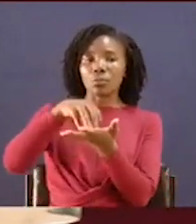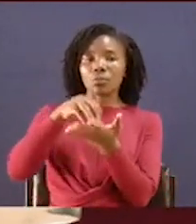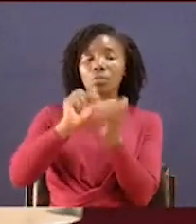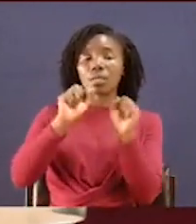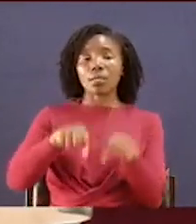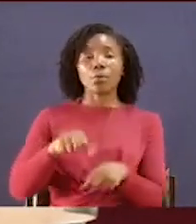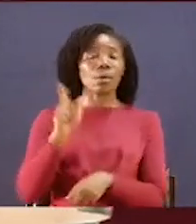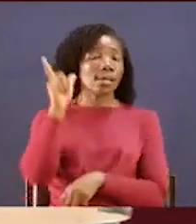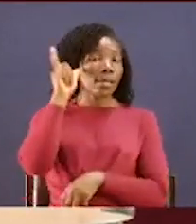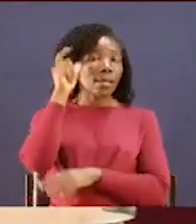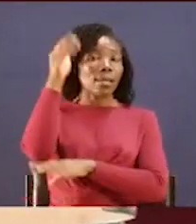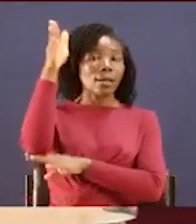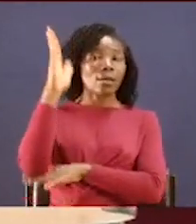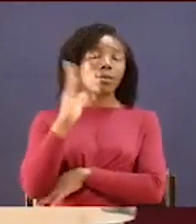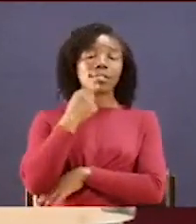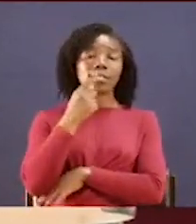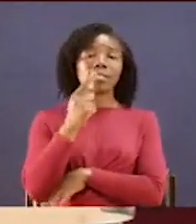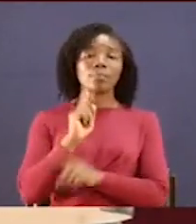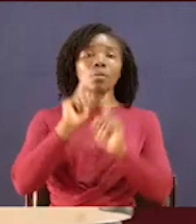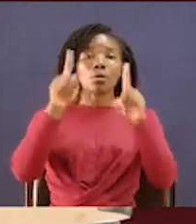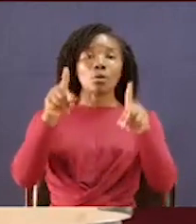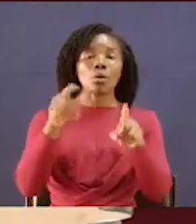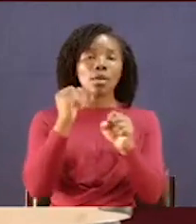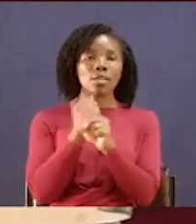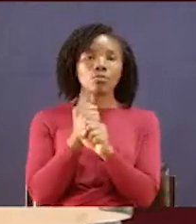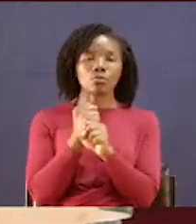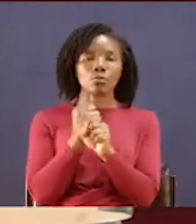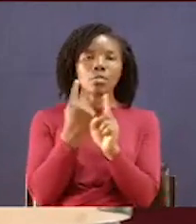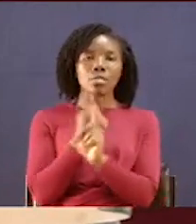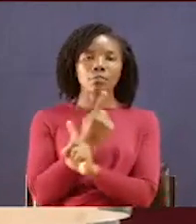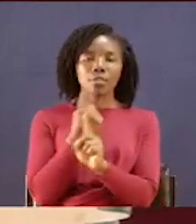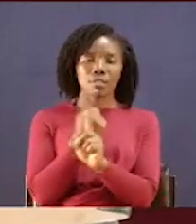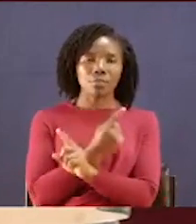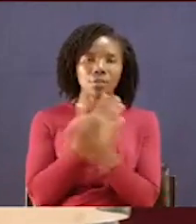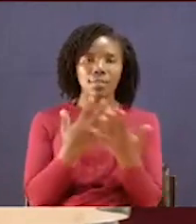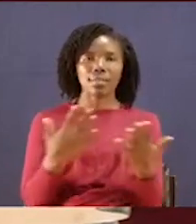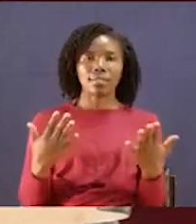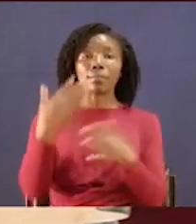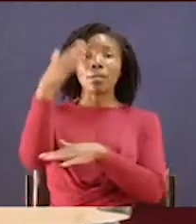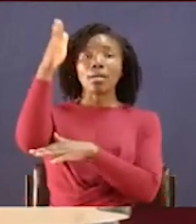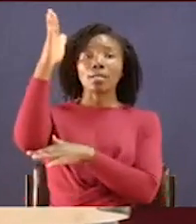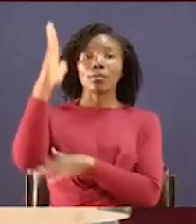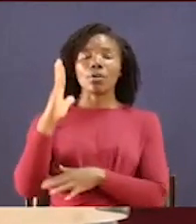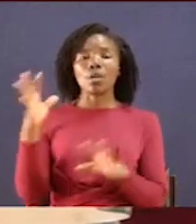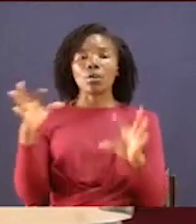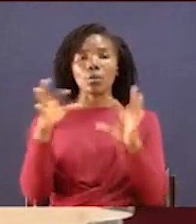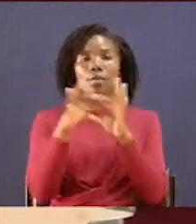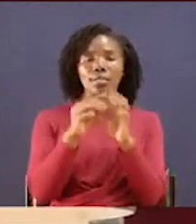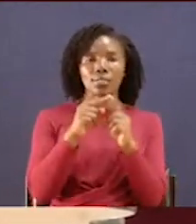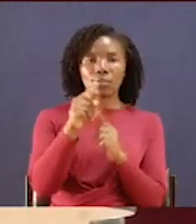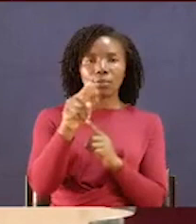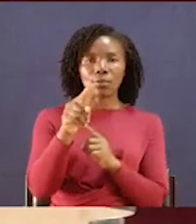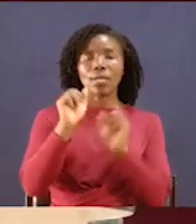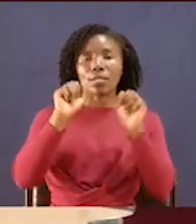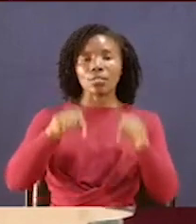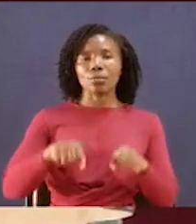saying, "Go here, do this, and do the other," you know, and you know, God connects you. That's how God connects you. And you